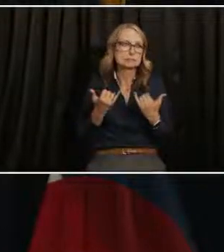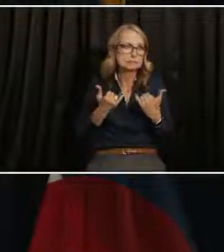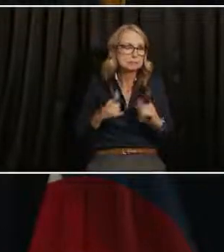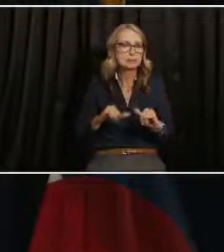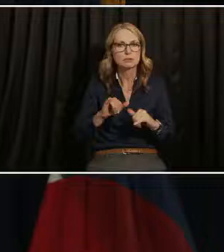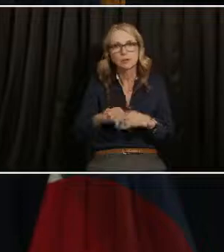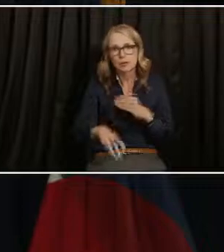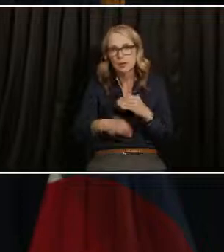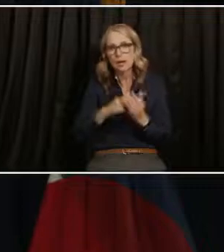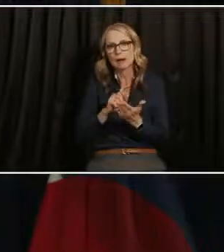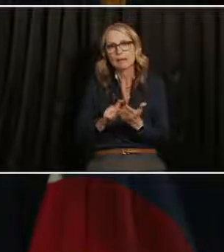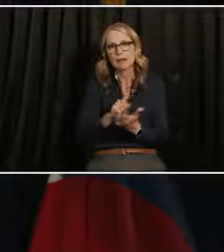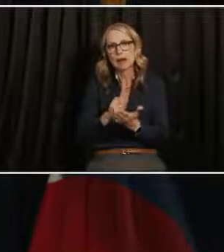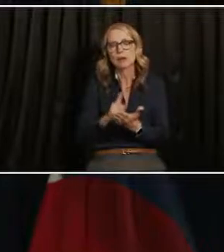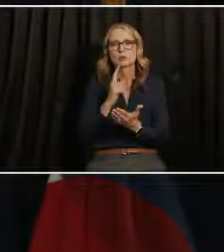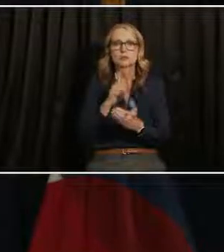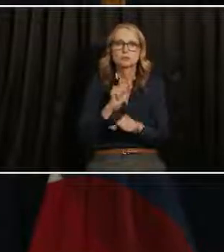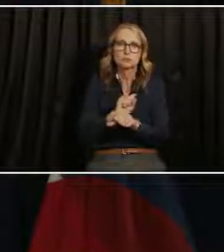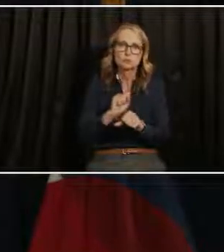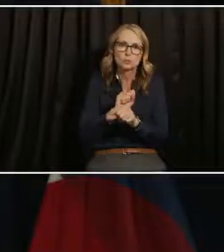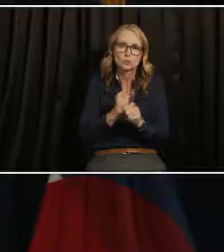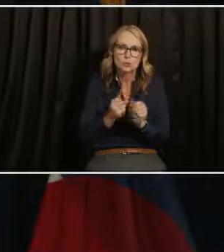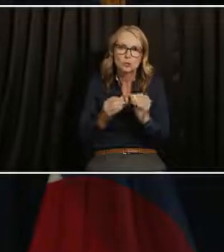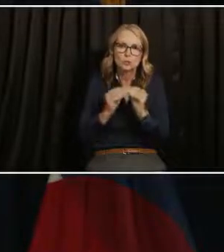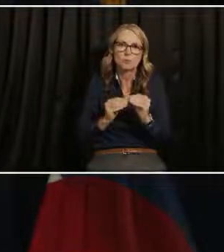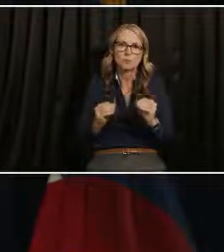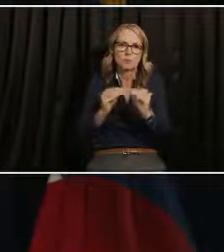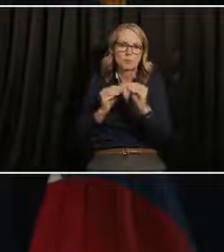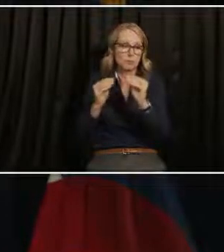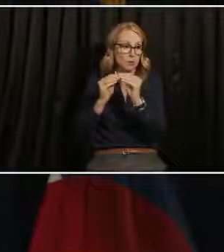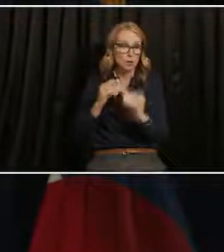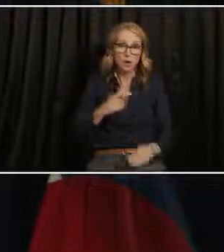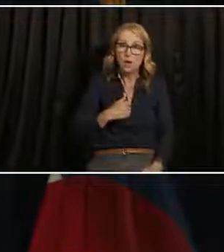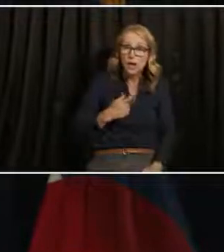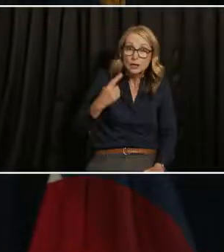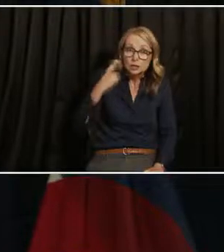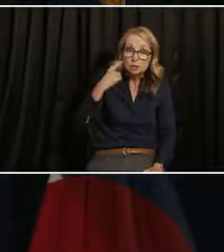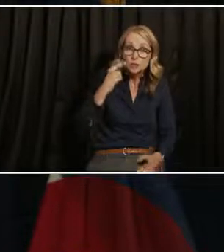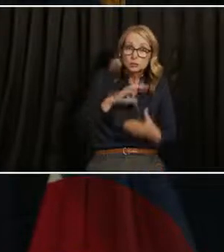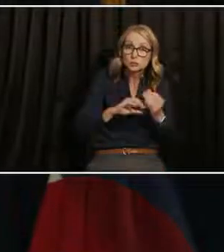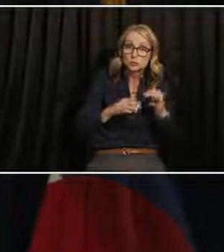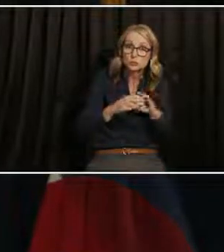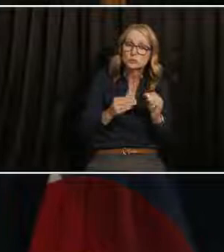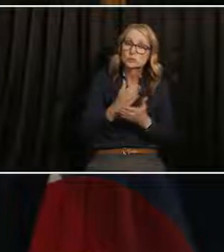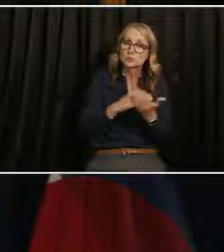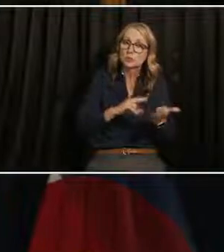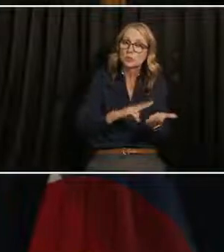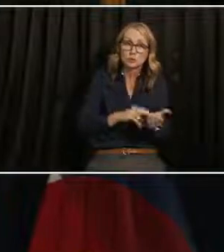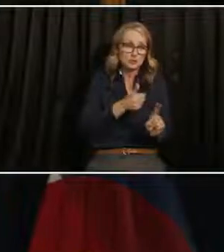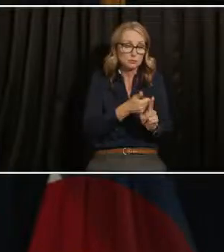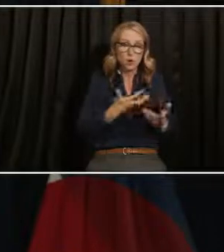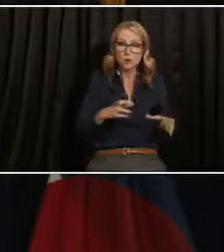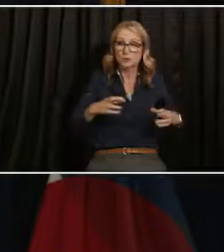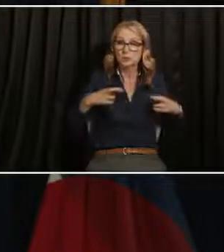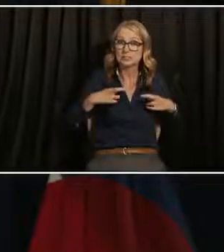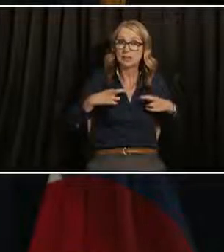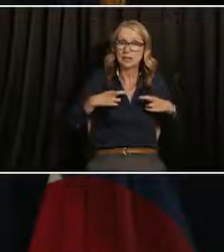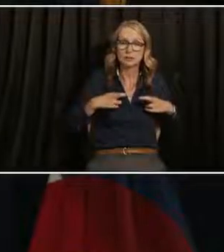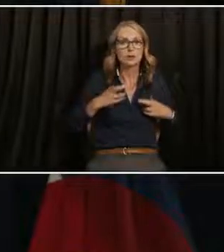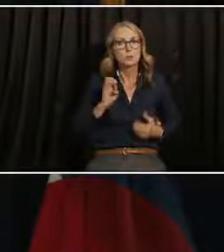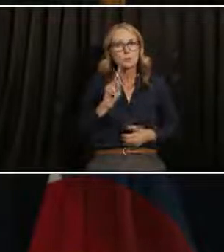and overtime. I've heard from nurses that came out of retirement to help with vaccination clinics and help on hospital wards. And